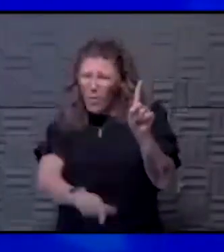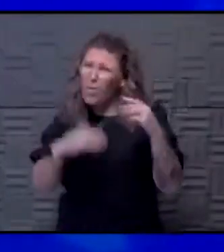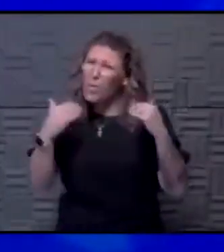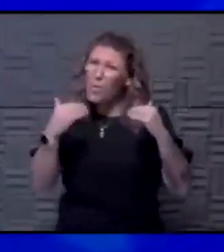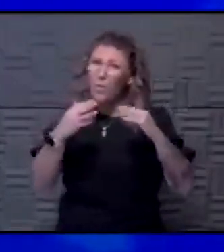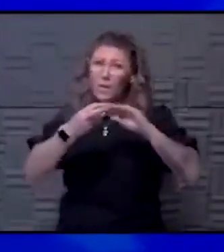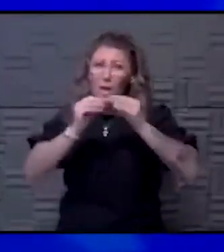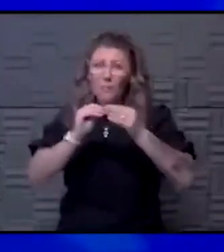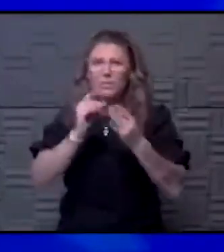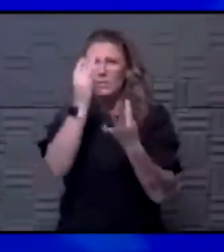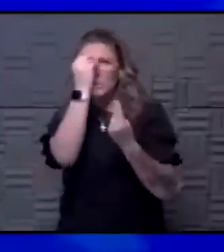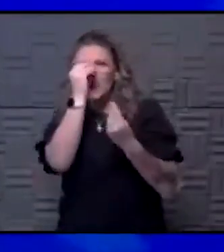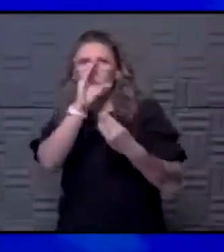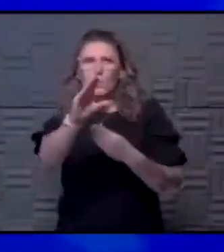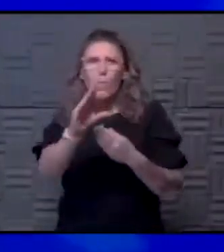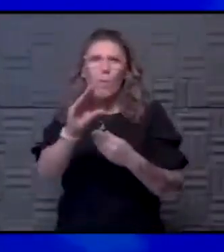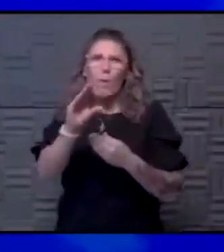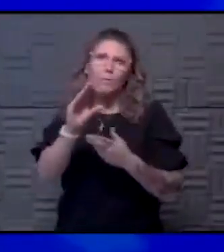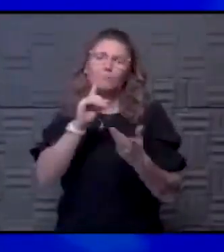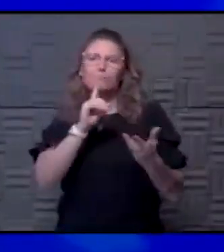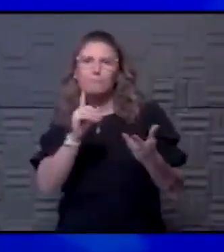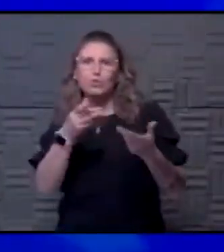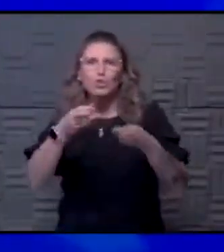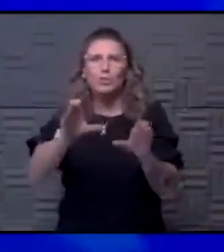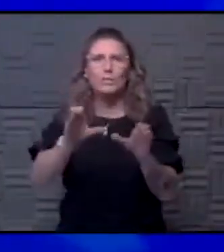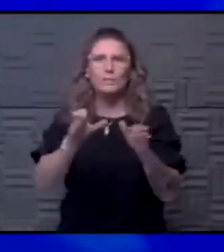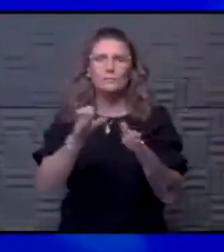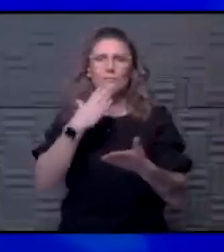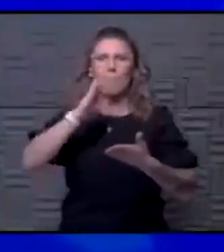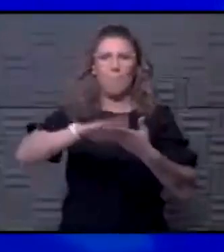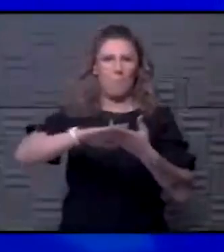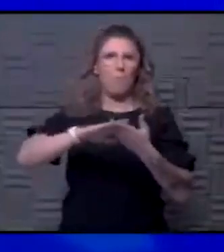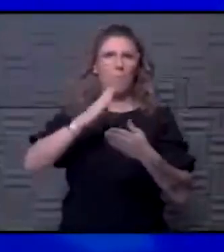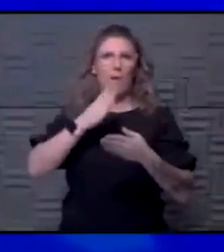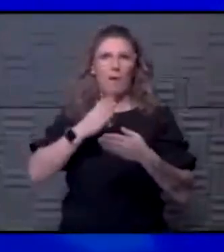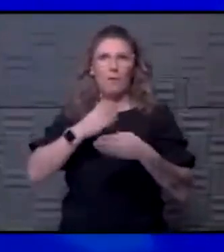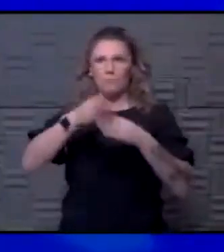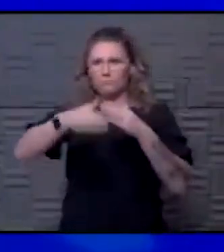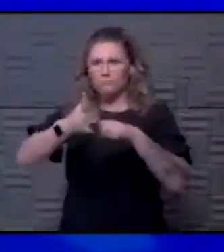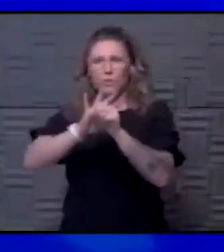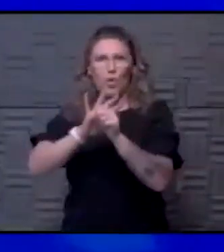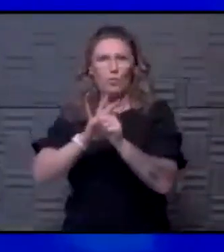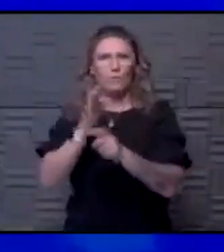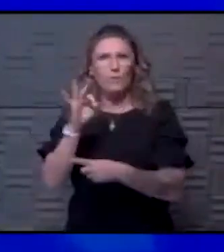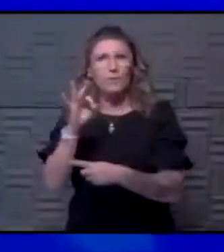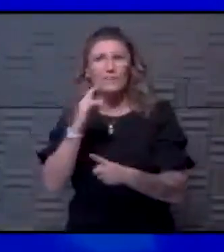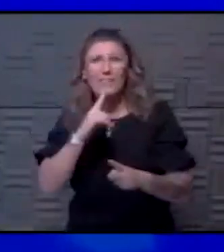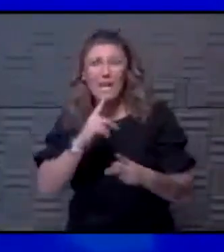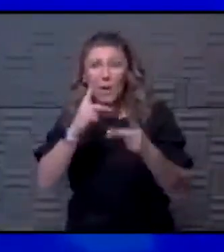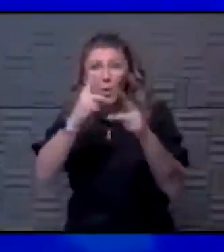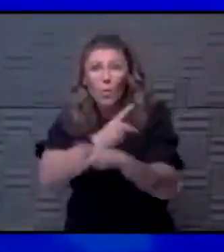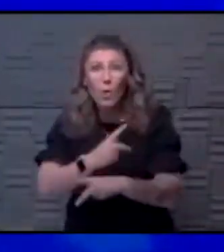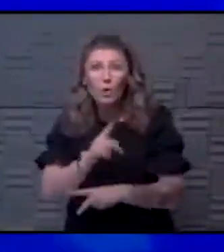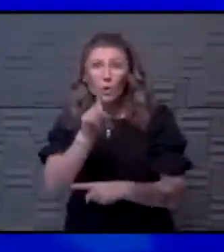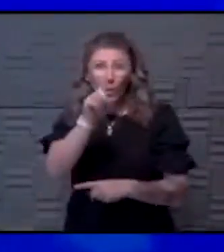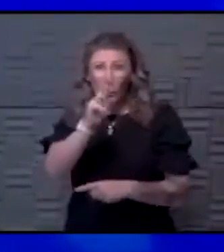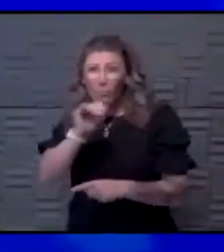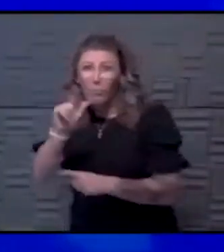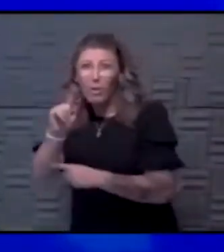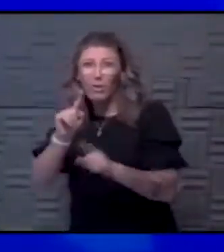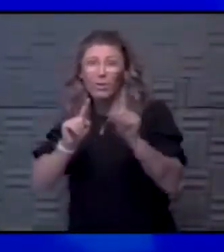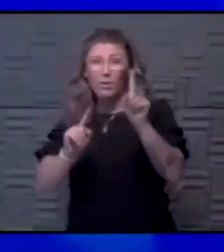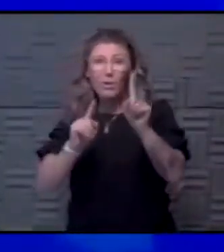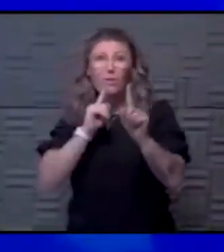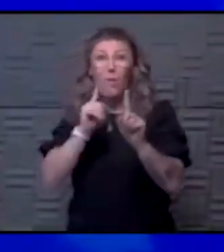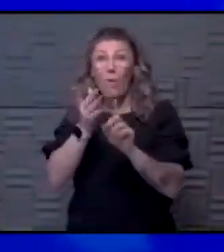Now, let's think about what your odds are with bad outcomes with COVID. It's a lot, the odds are much worse than 1,000,000 to 1, right? And to